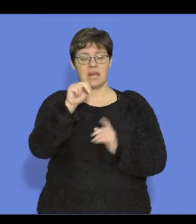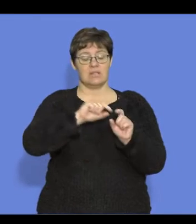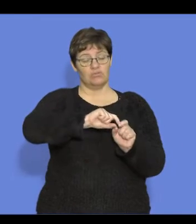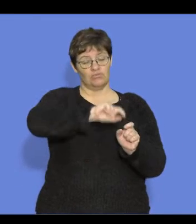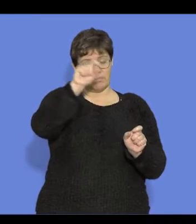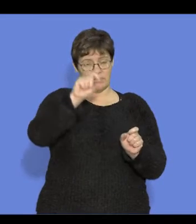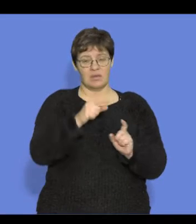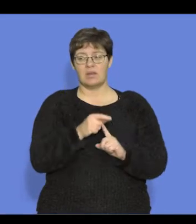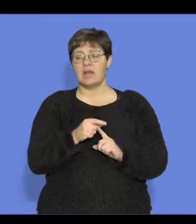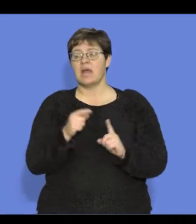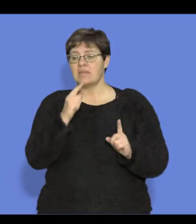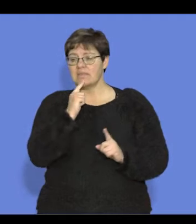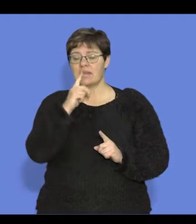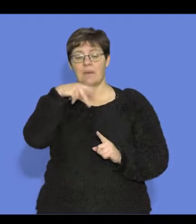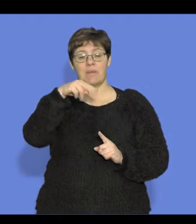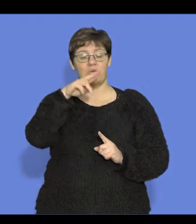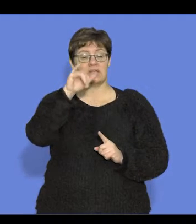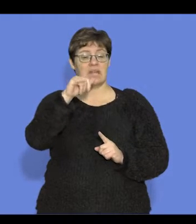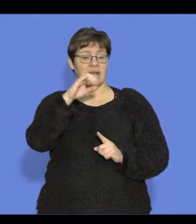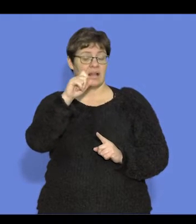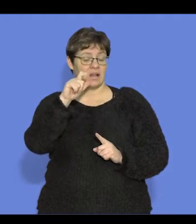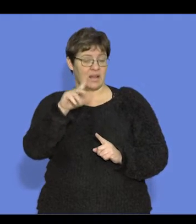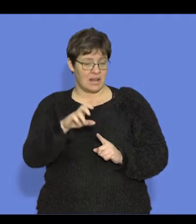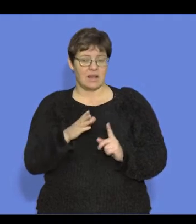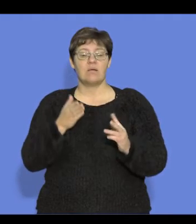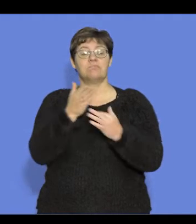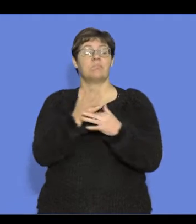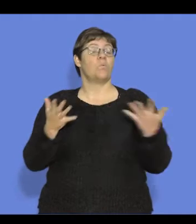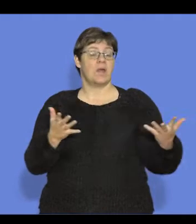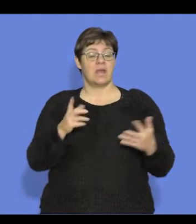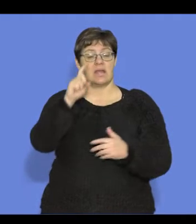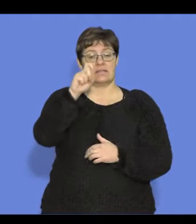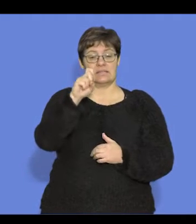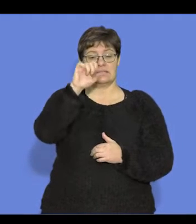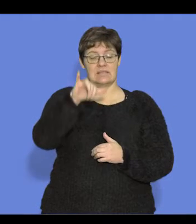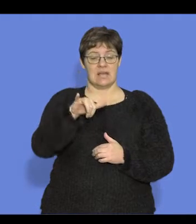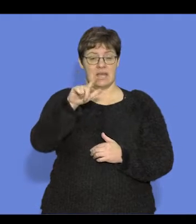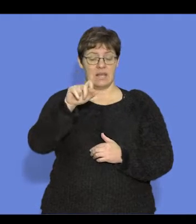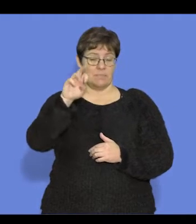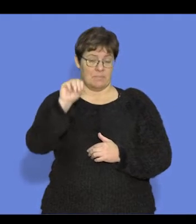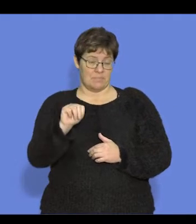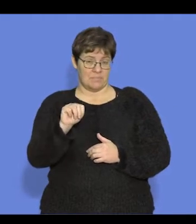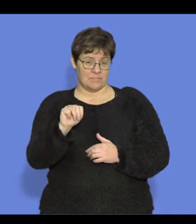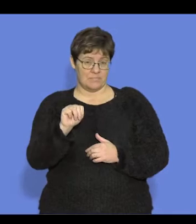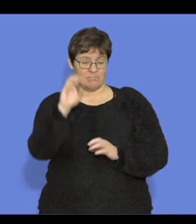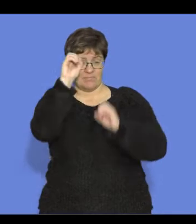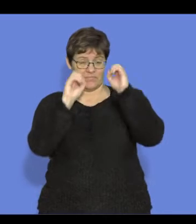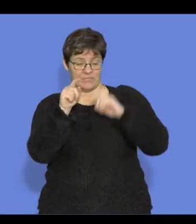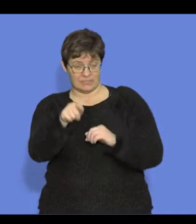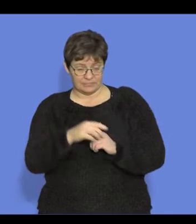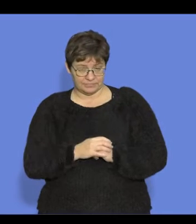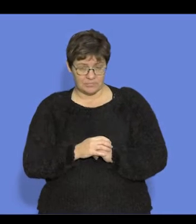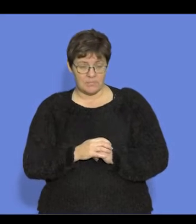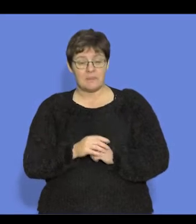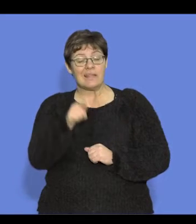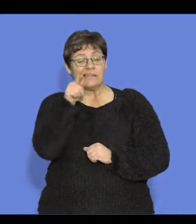the pericycle, and ends up in the xylem vessels. And the